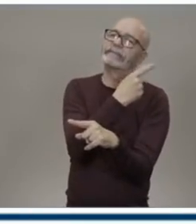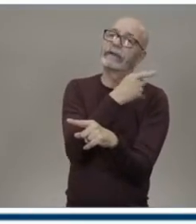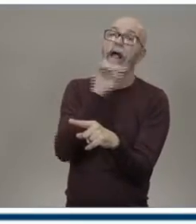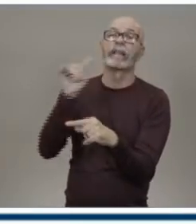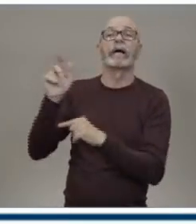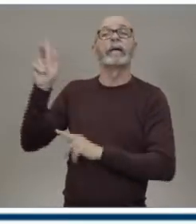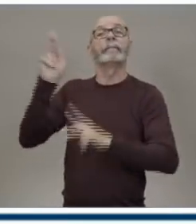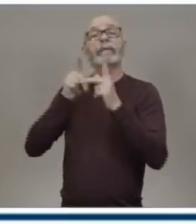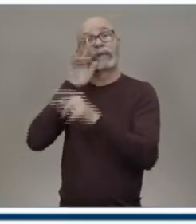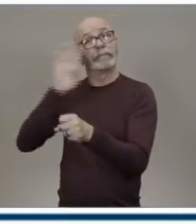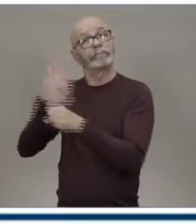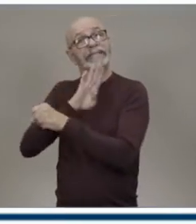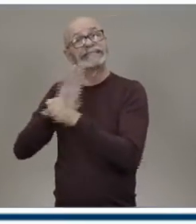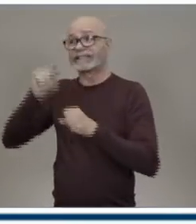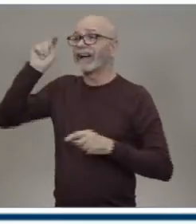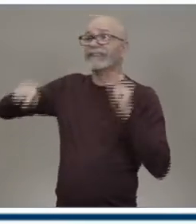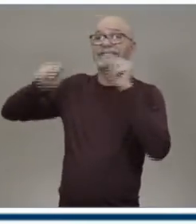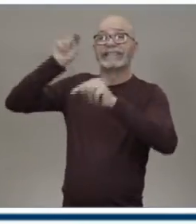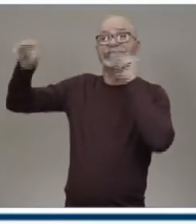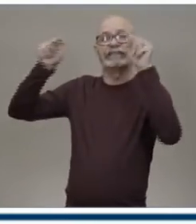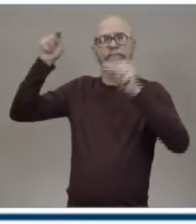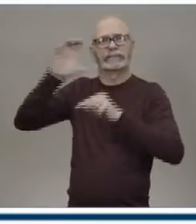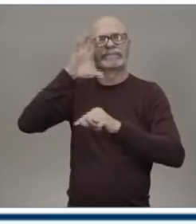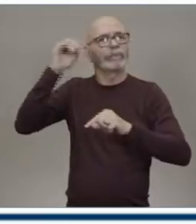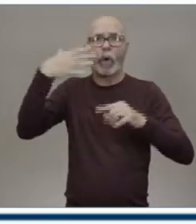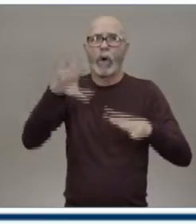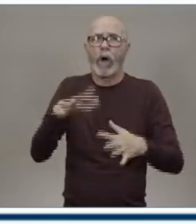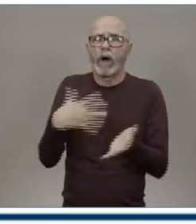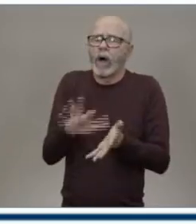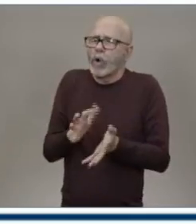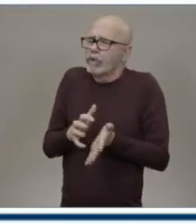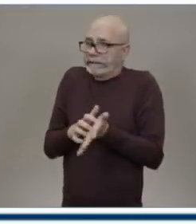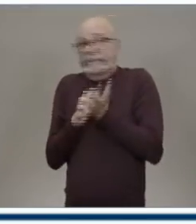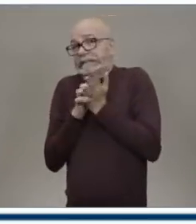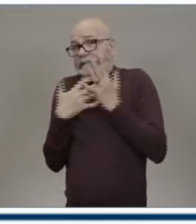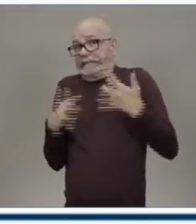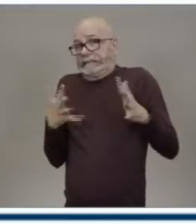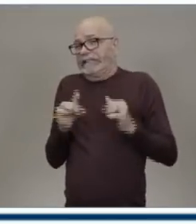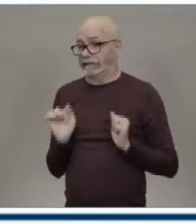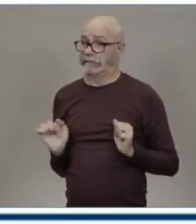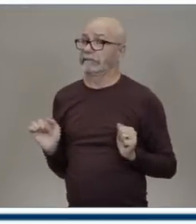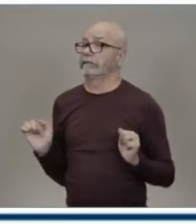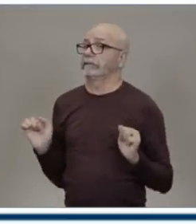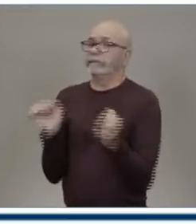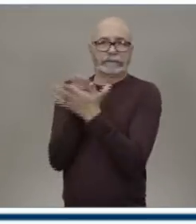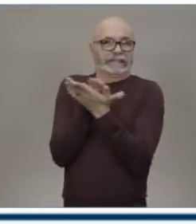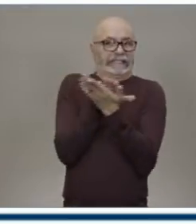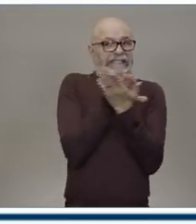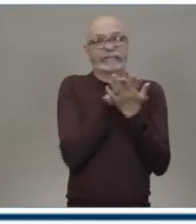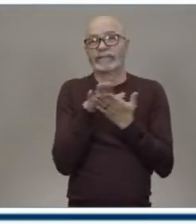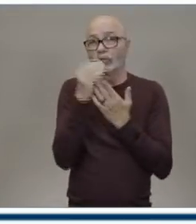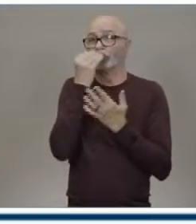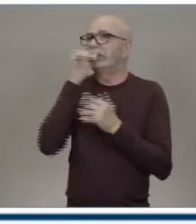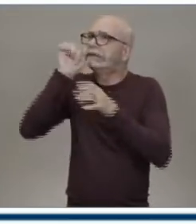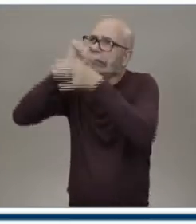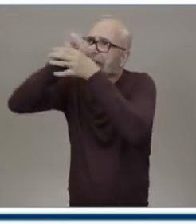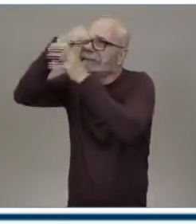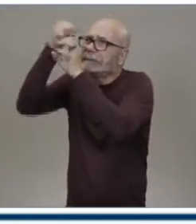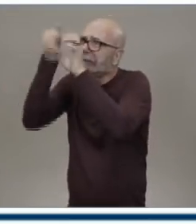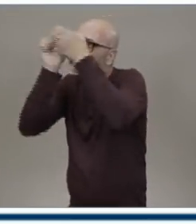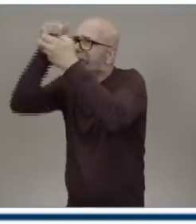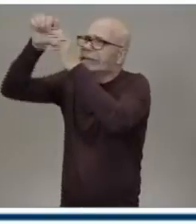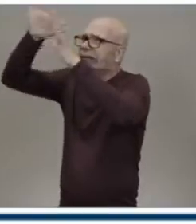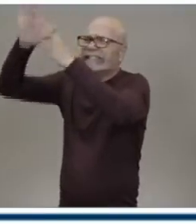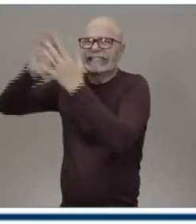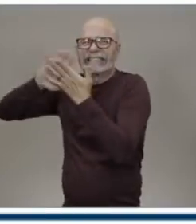our province who continue to go through the proper cleaning protocols, whether it is a grocery store or any one of our other